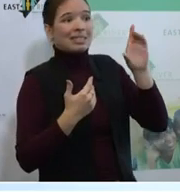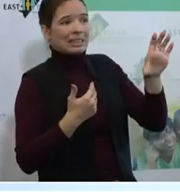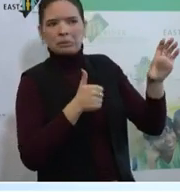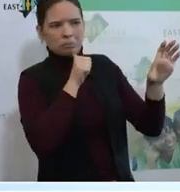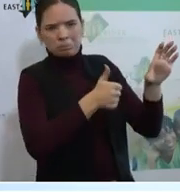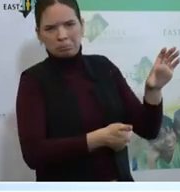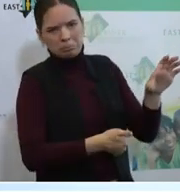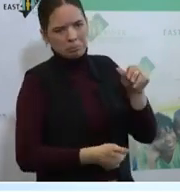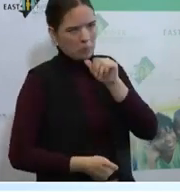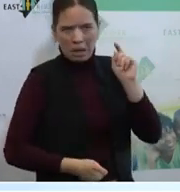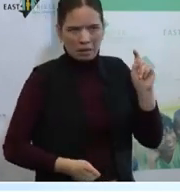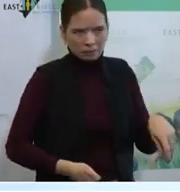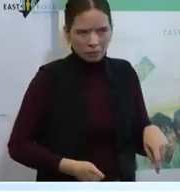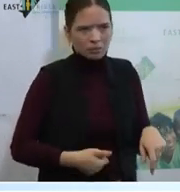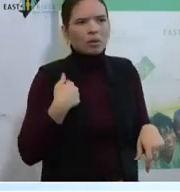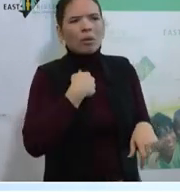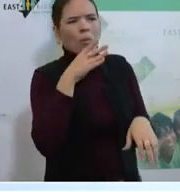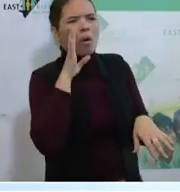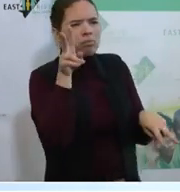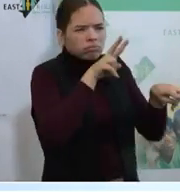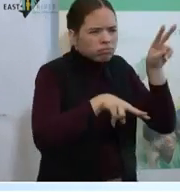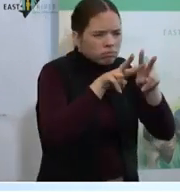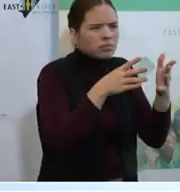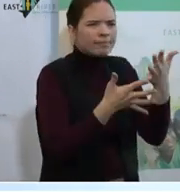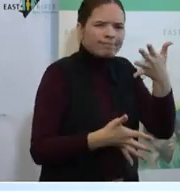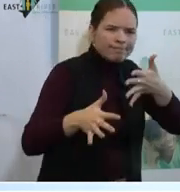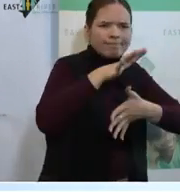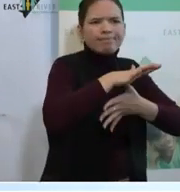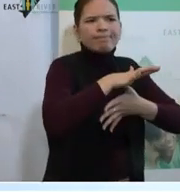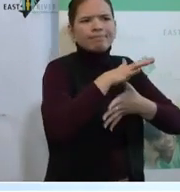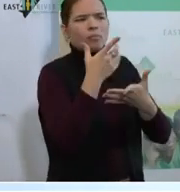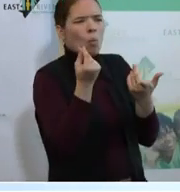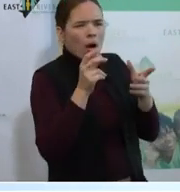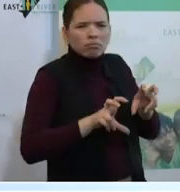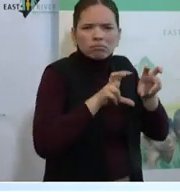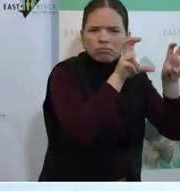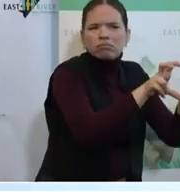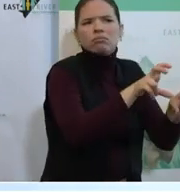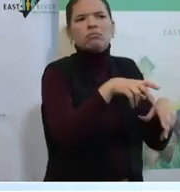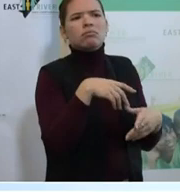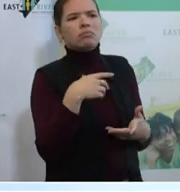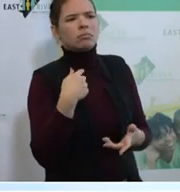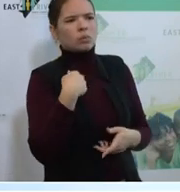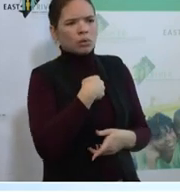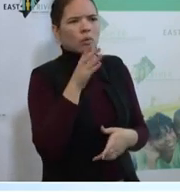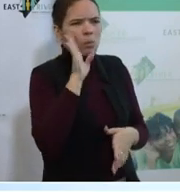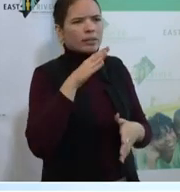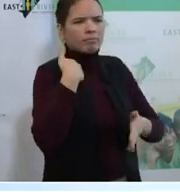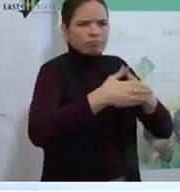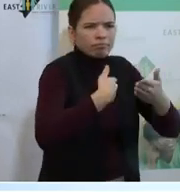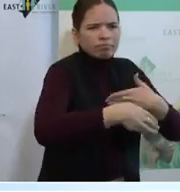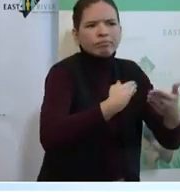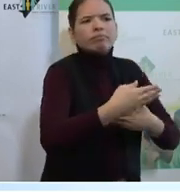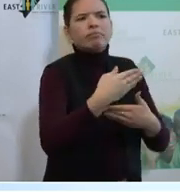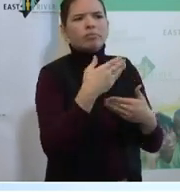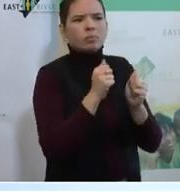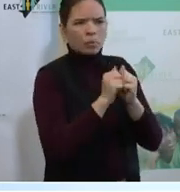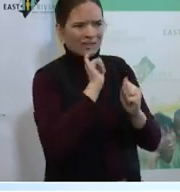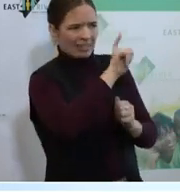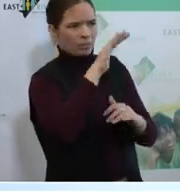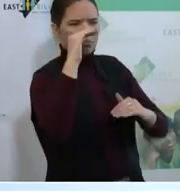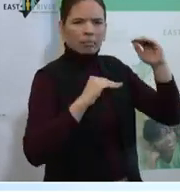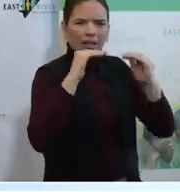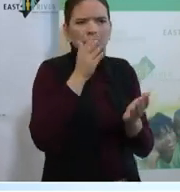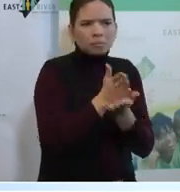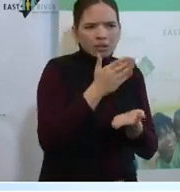for investment, and we will proceed with a balanced budget that we submit to the council. What